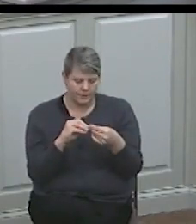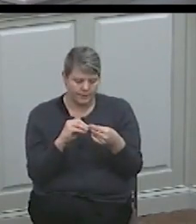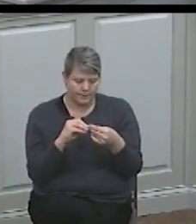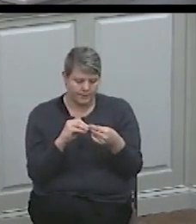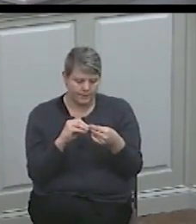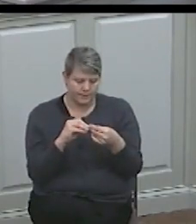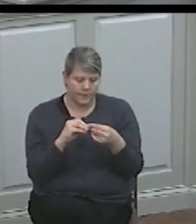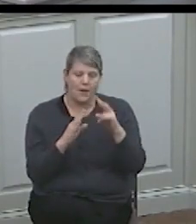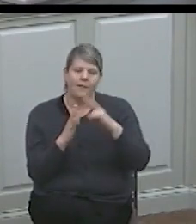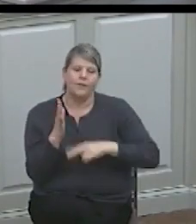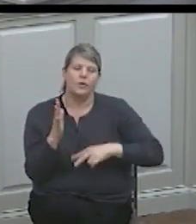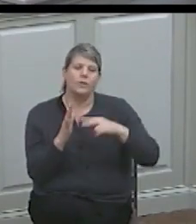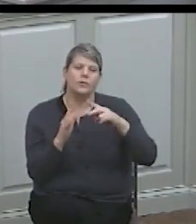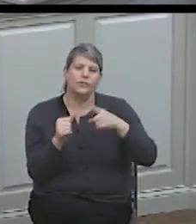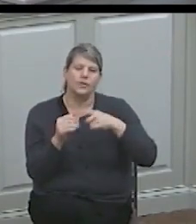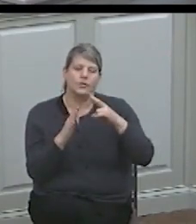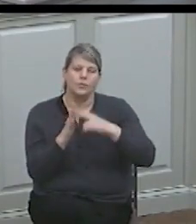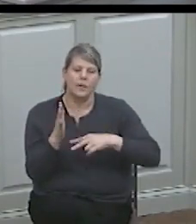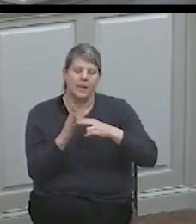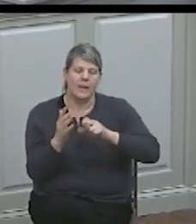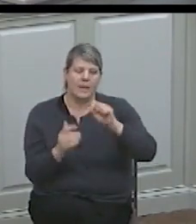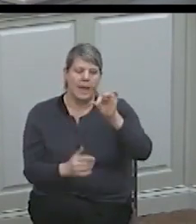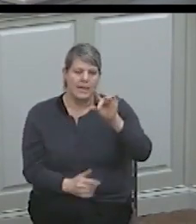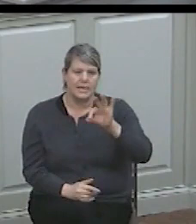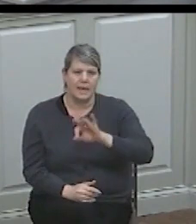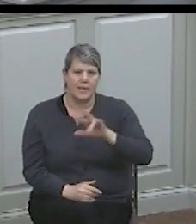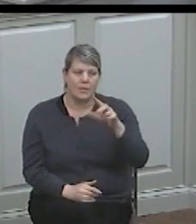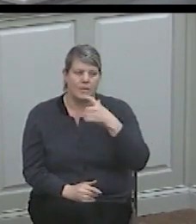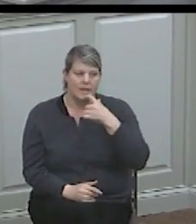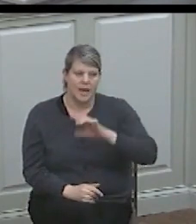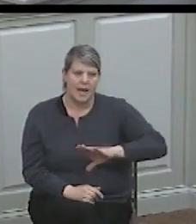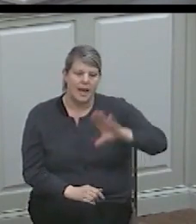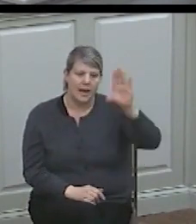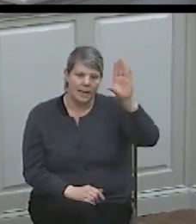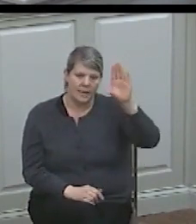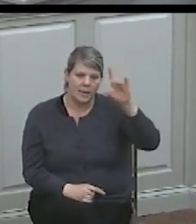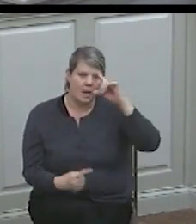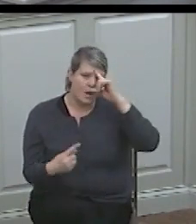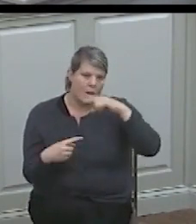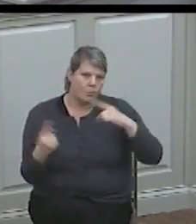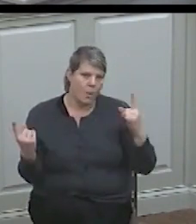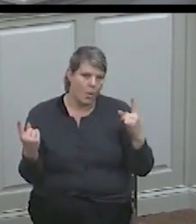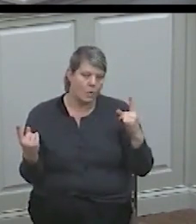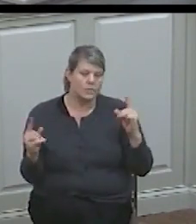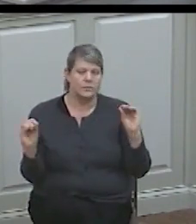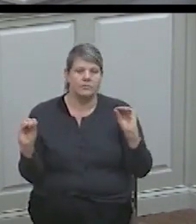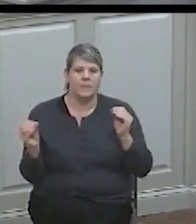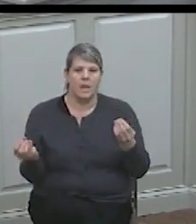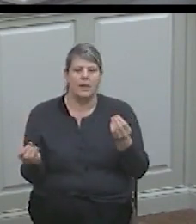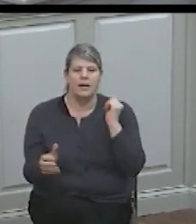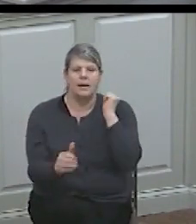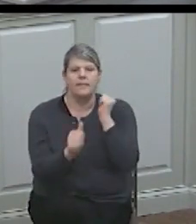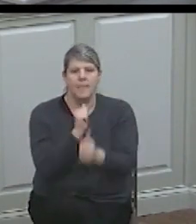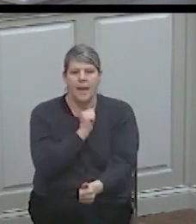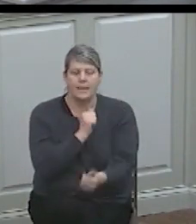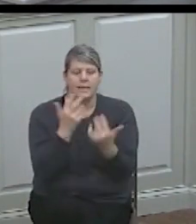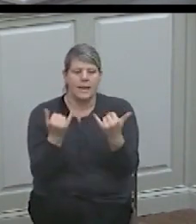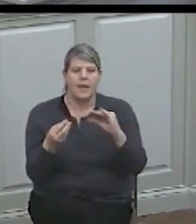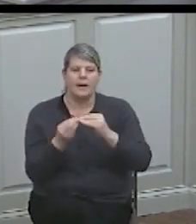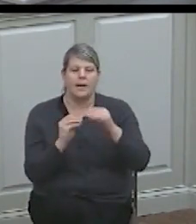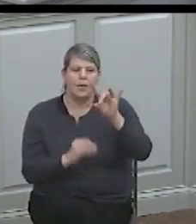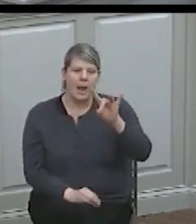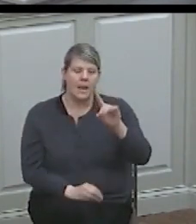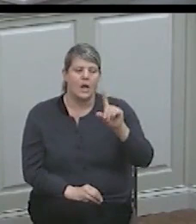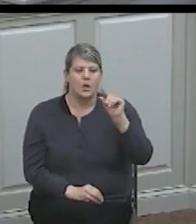first reading of Ordinance 1893, signify by saying aye. Aye. Opposed, like sign, motion carries. Item 8 is